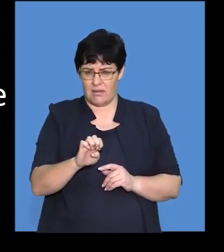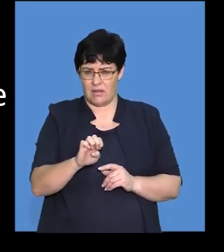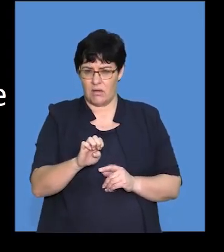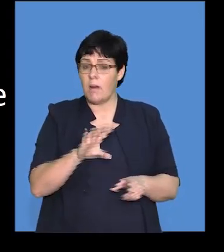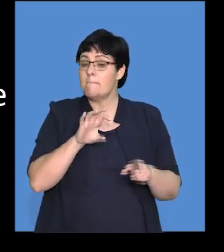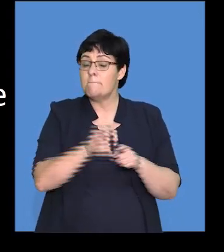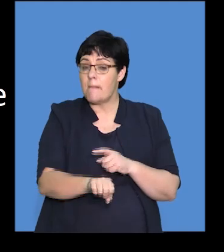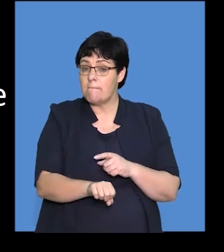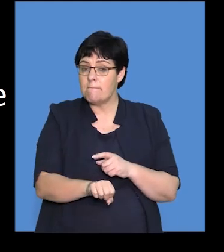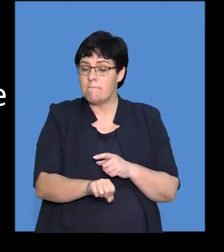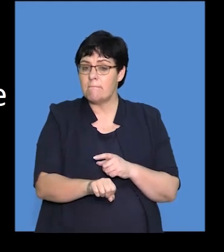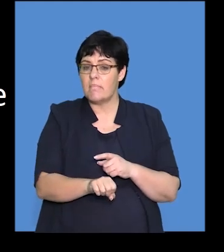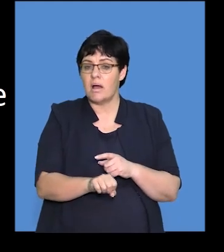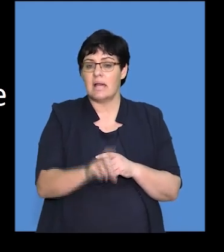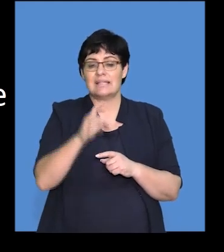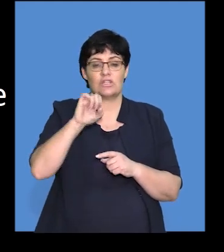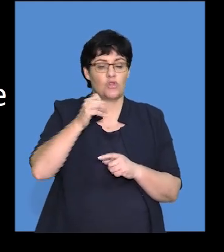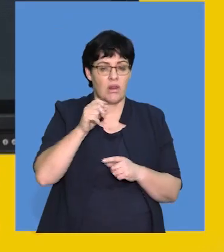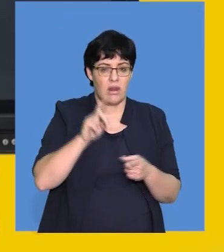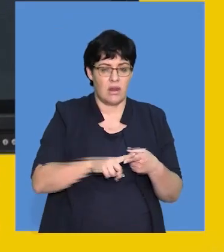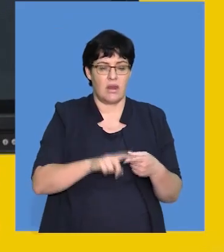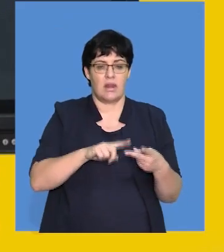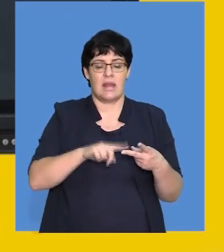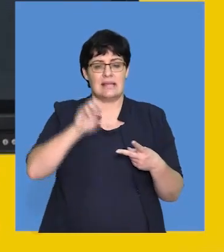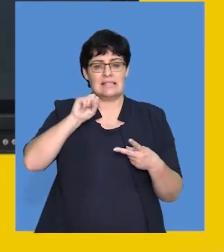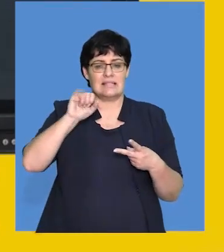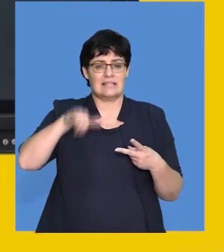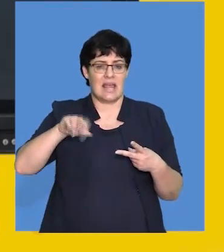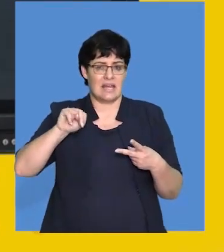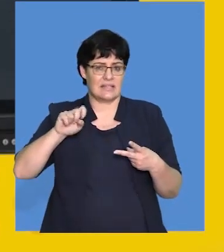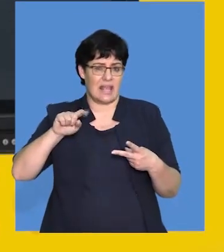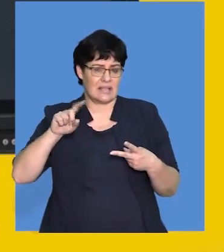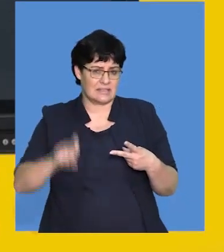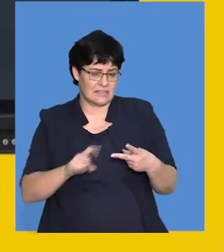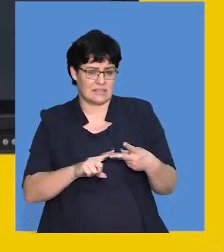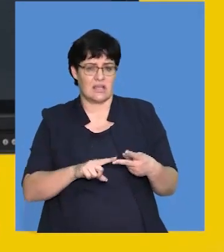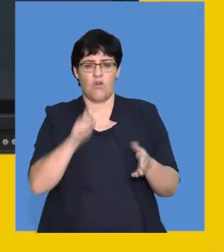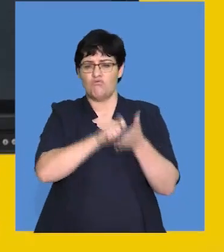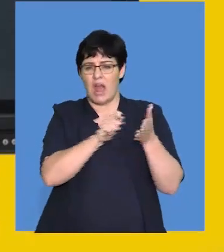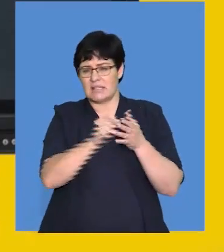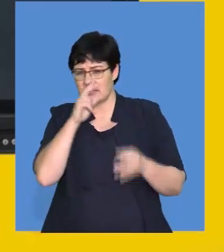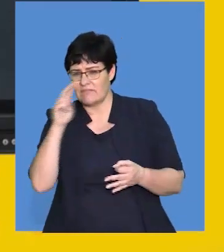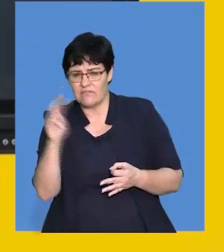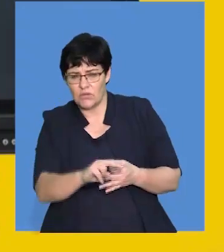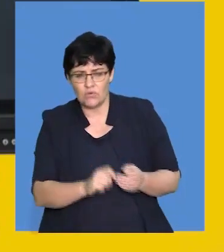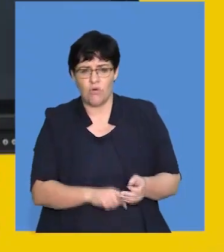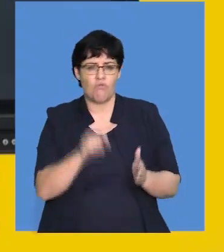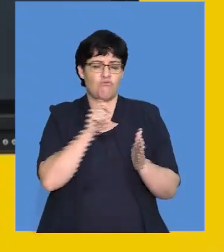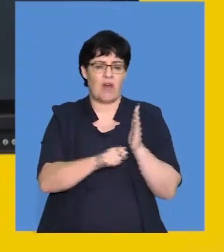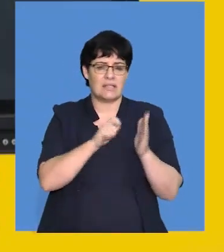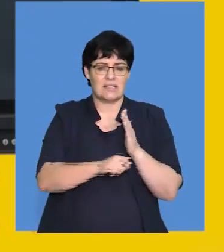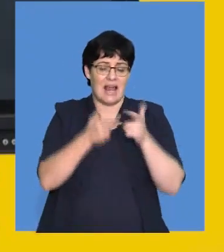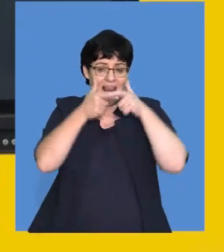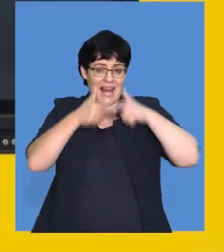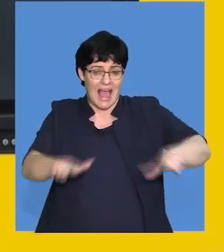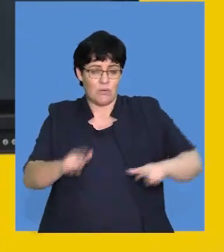with diction, with syntax, with the writer's view, with the writer's language